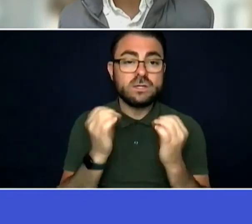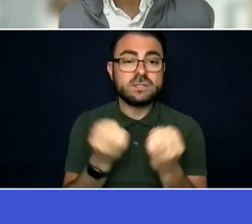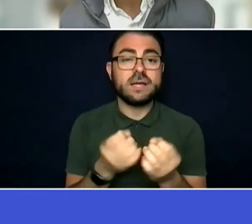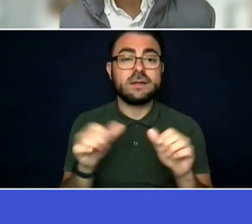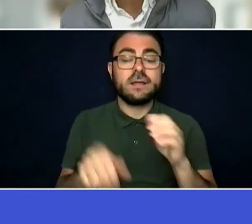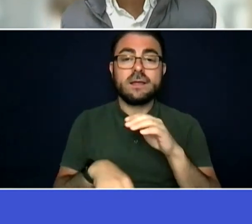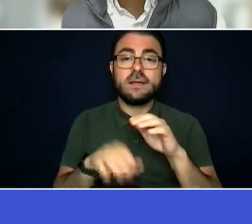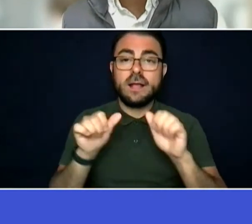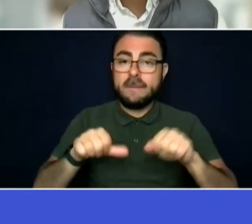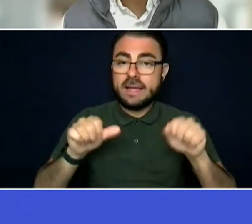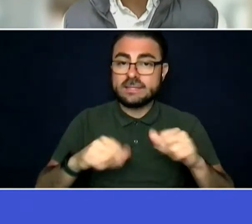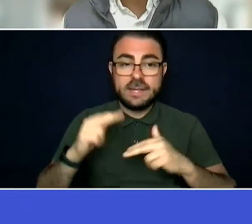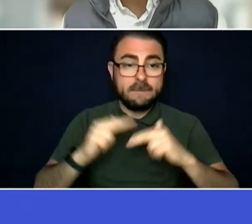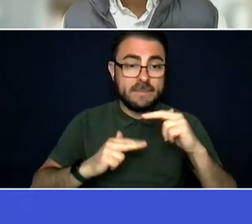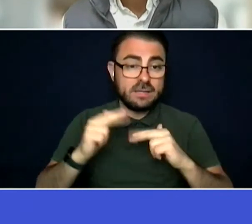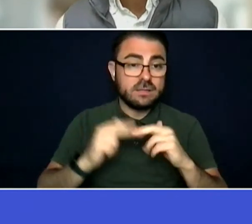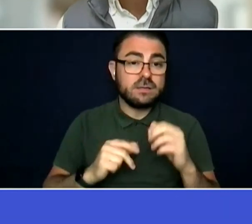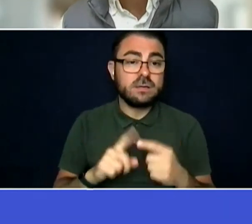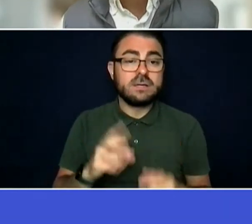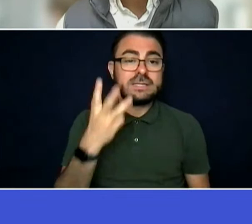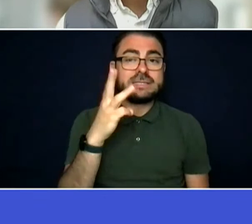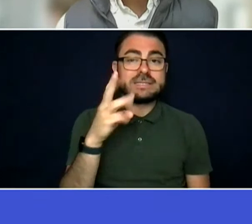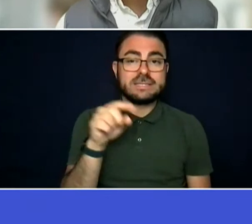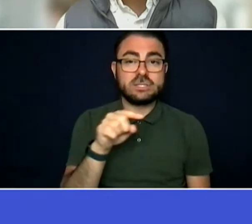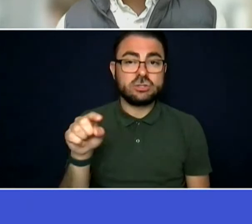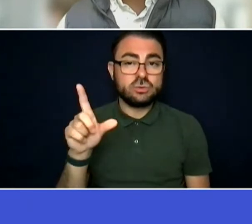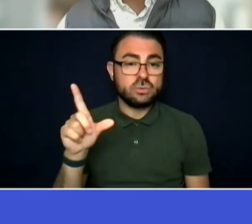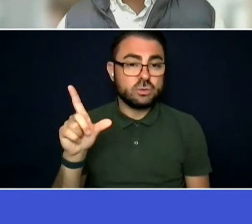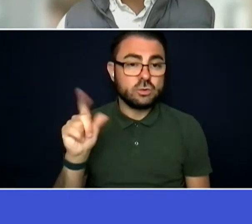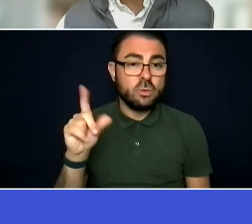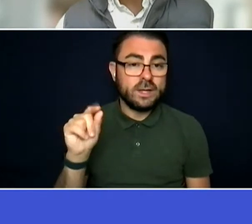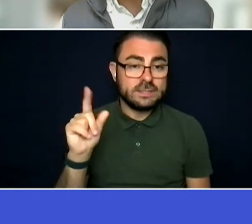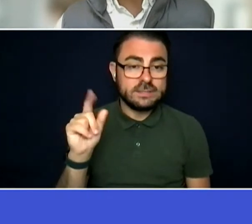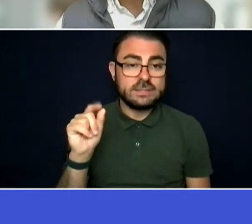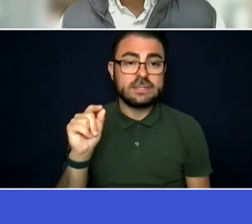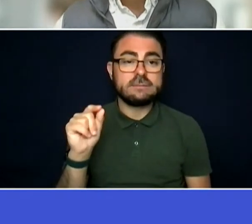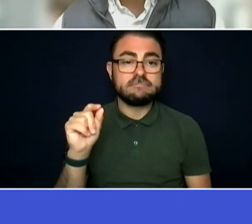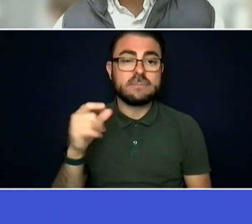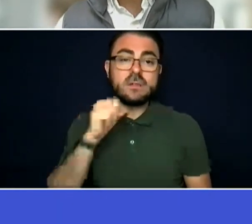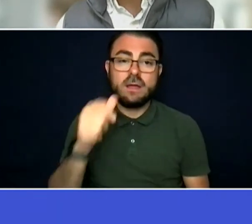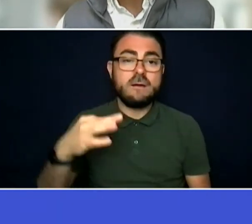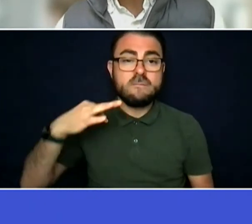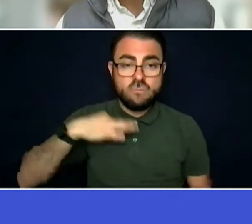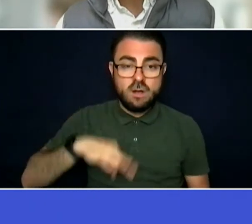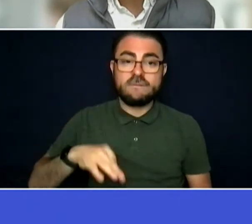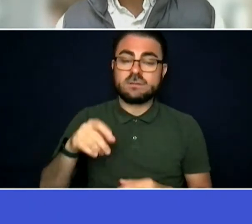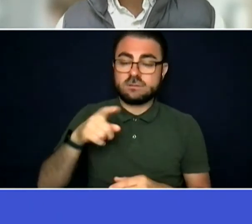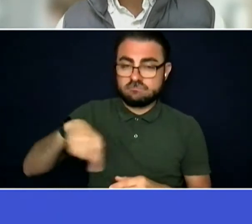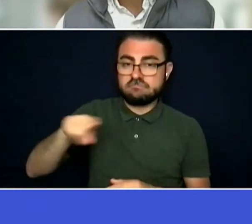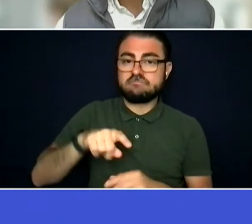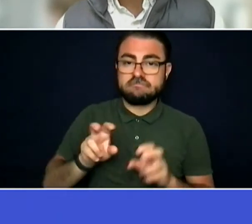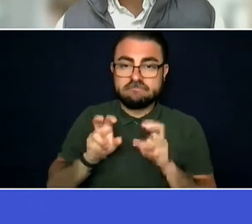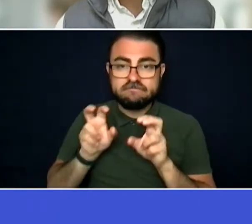20 nonprofits with increased capacity so that they can implement and invest in and work on advancing climate justice